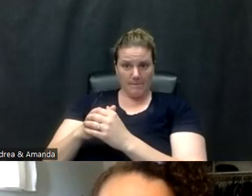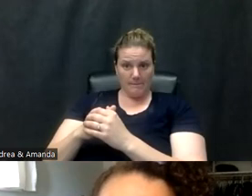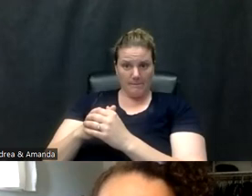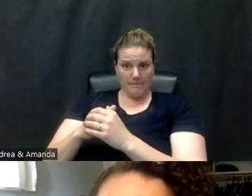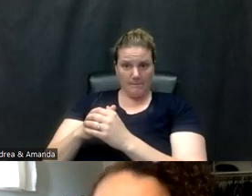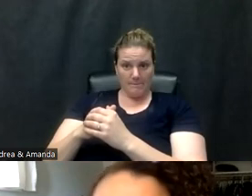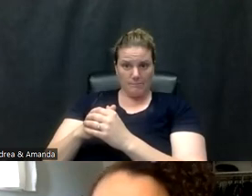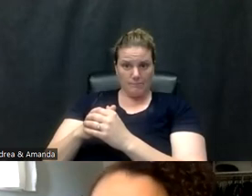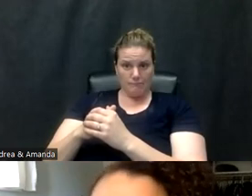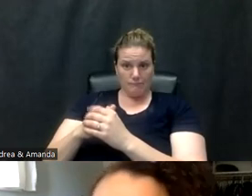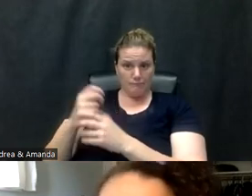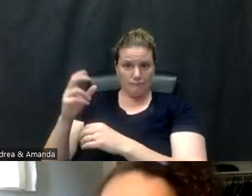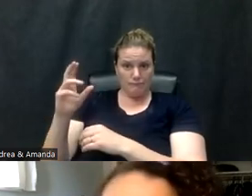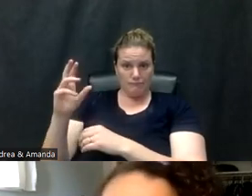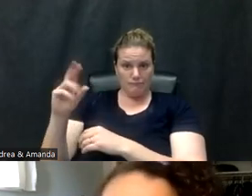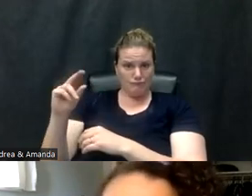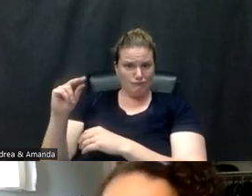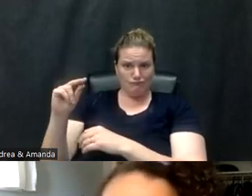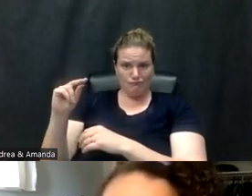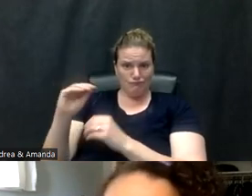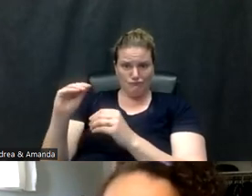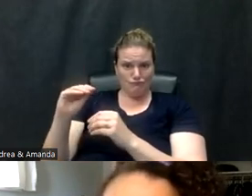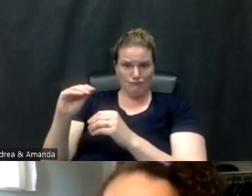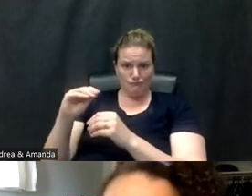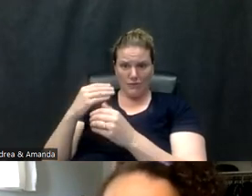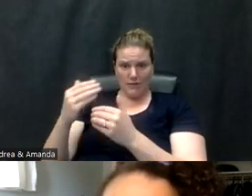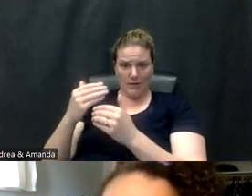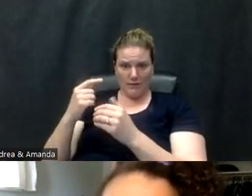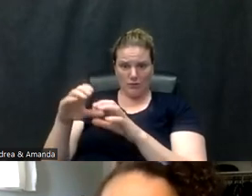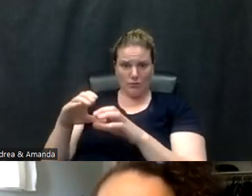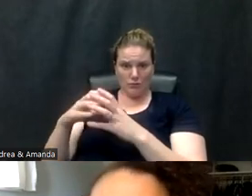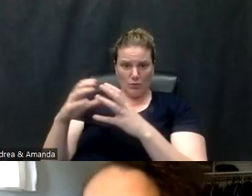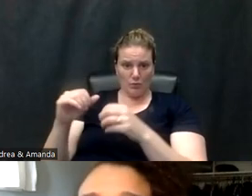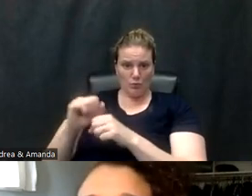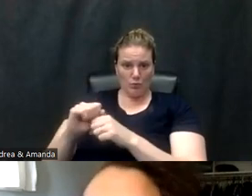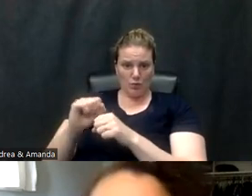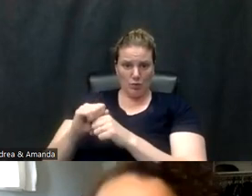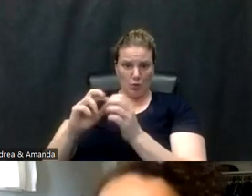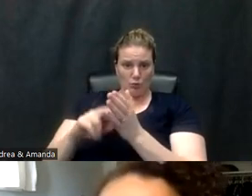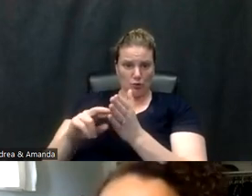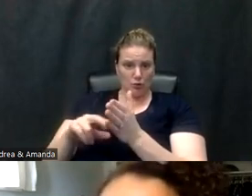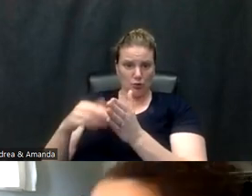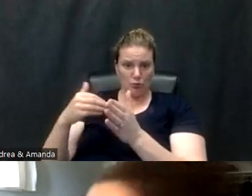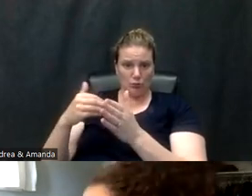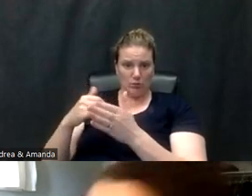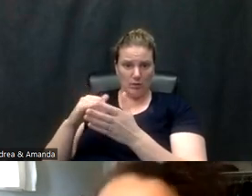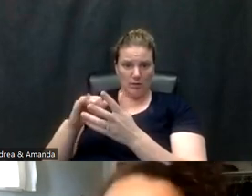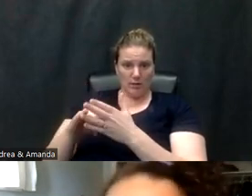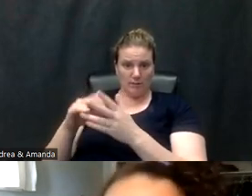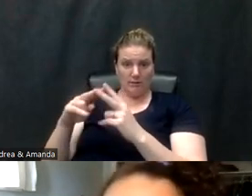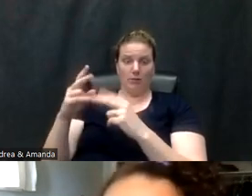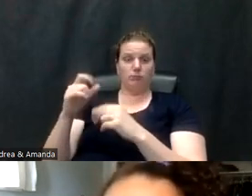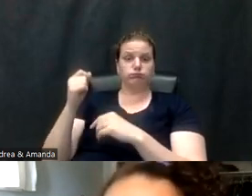No? No, I don't have anything at this time. Thank you so much, everyone who did so much work and so much research. This has been very